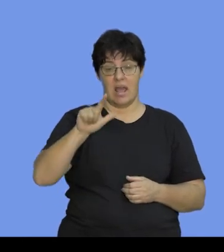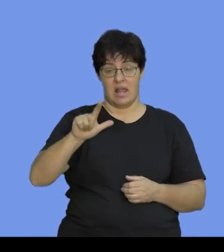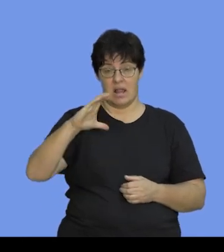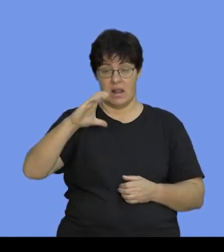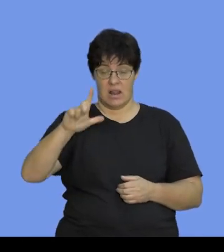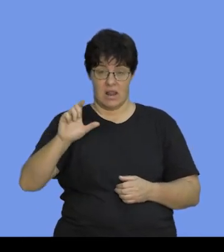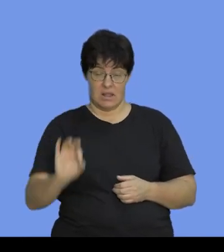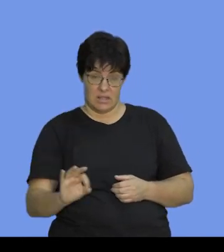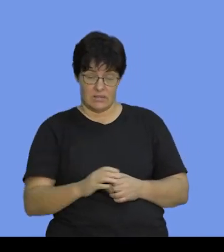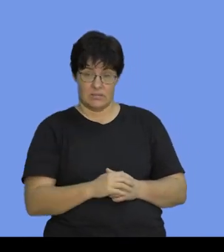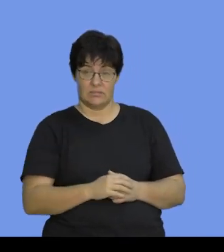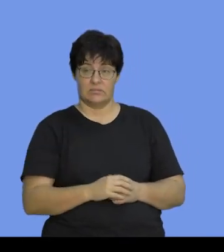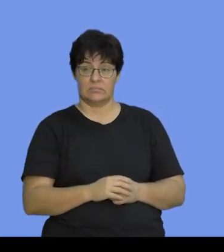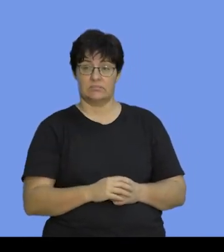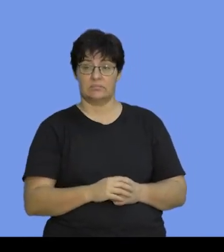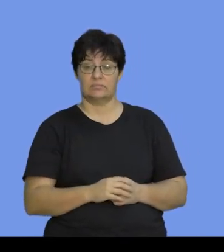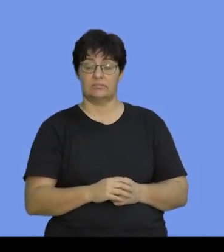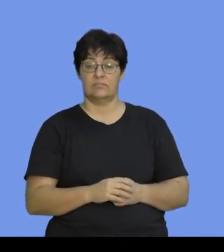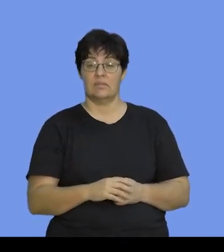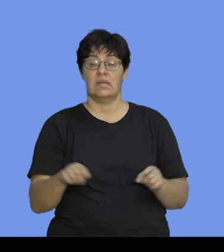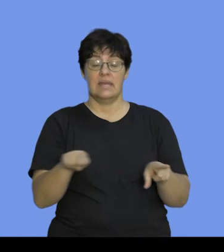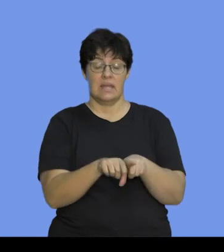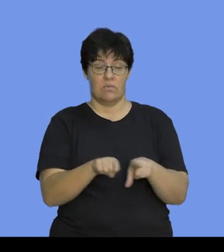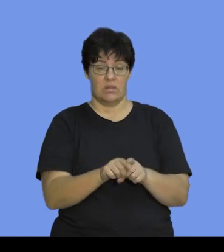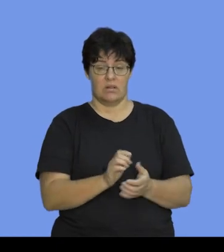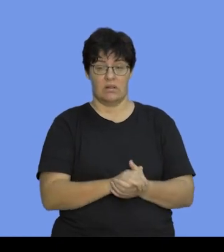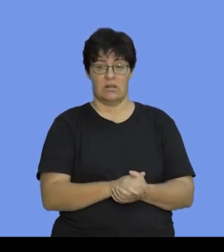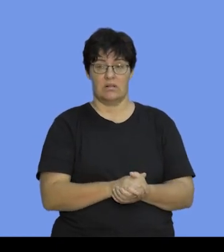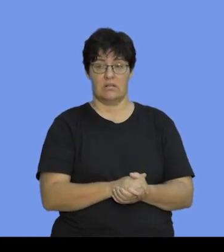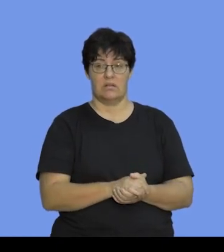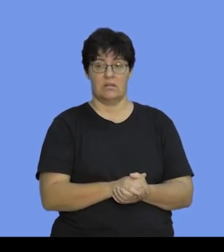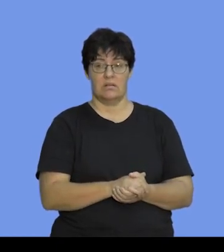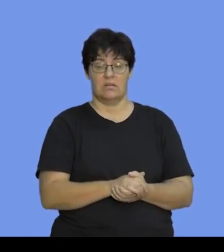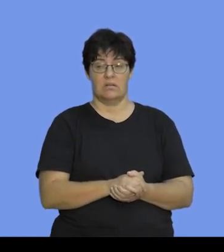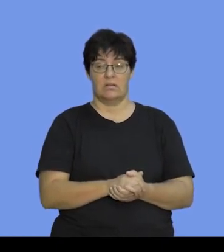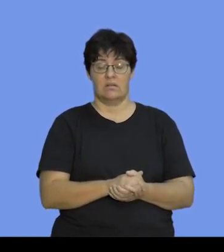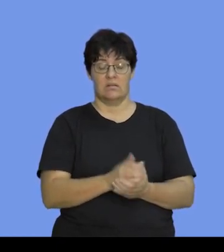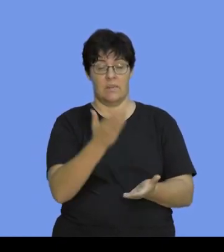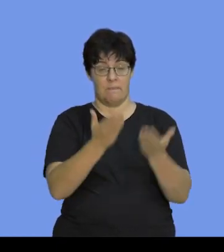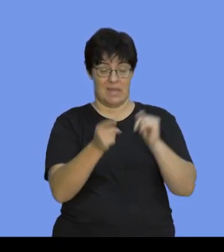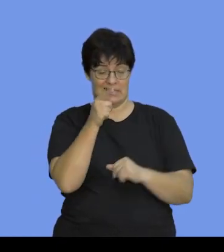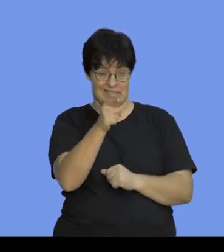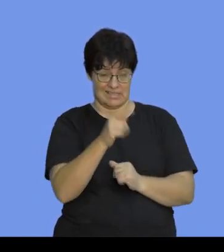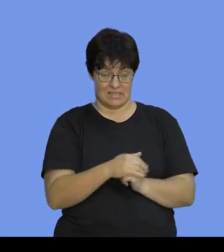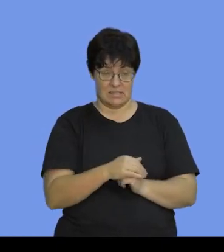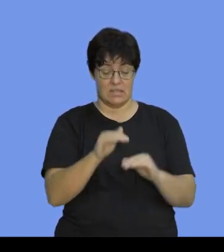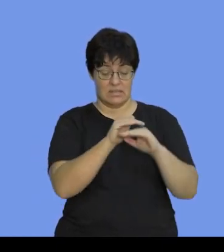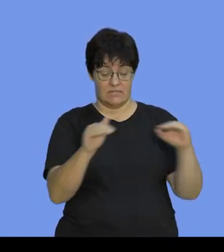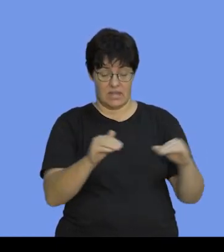for argument's sake, okay, that's the formula, is equals to the mass of